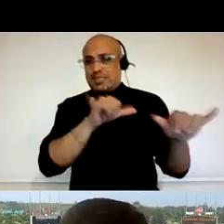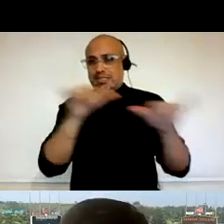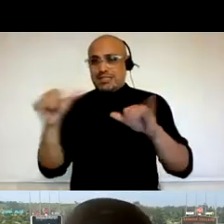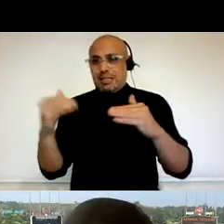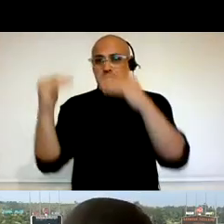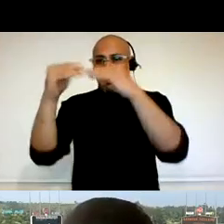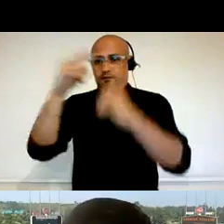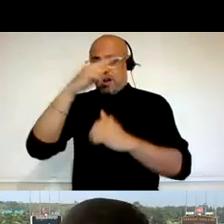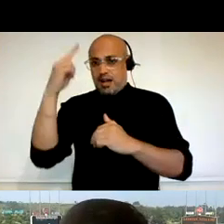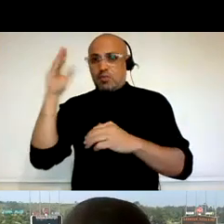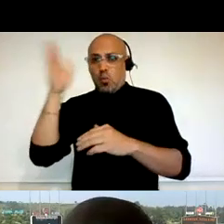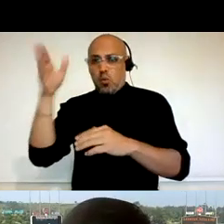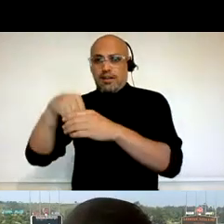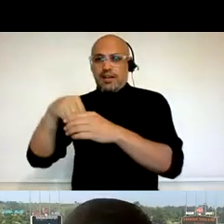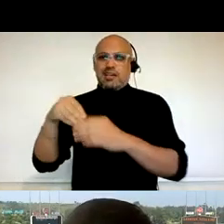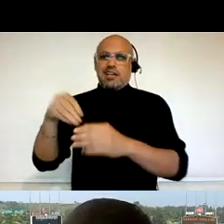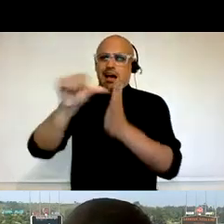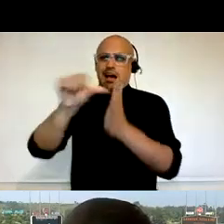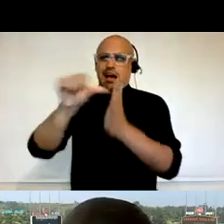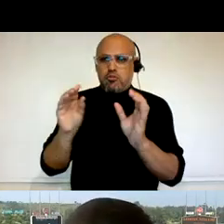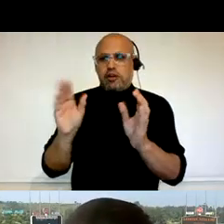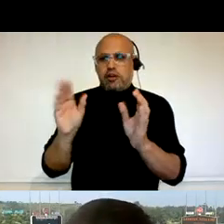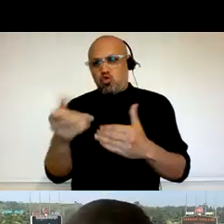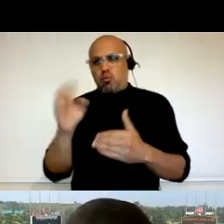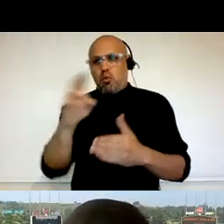going to put in an operating room or recovery room of a hospital.